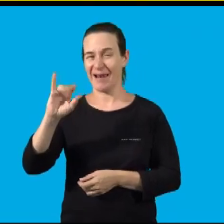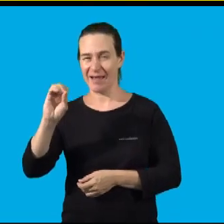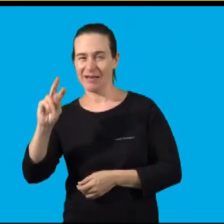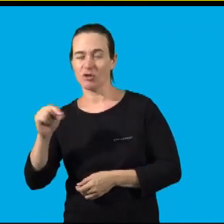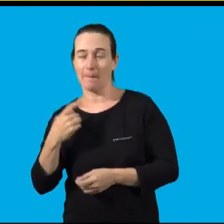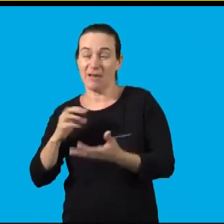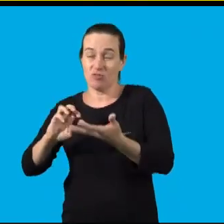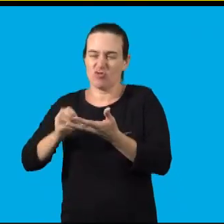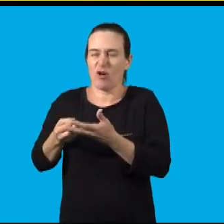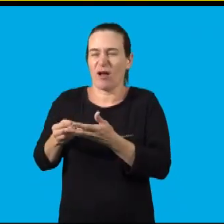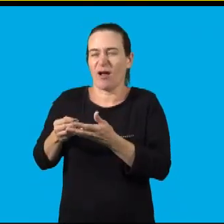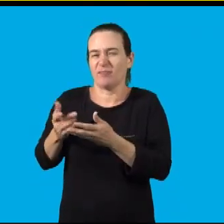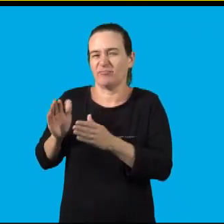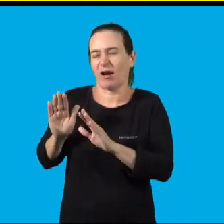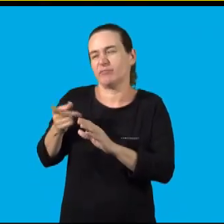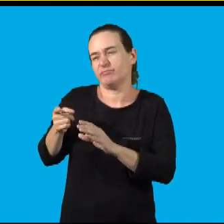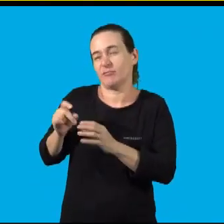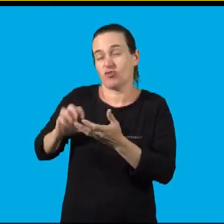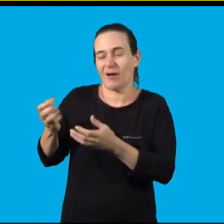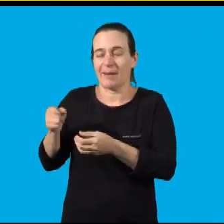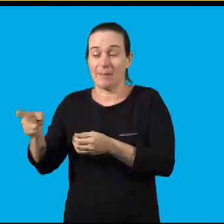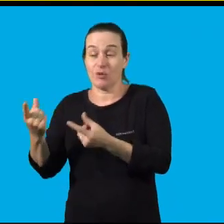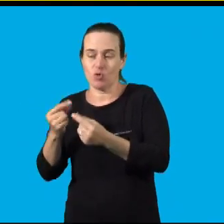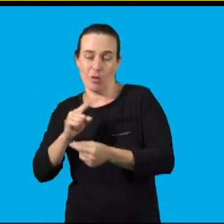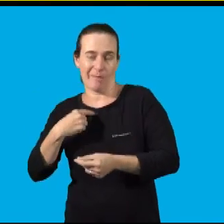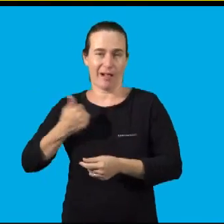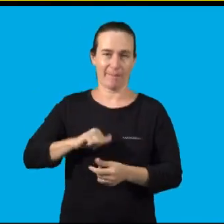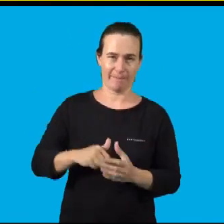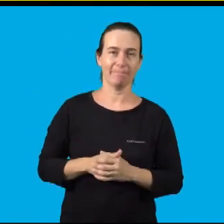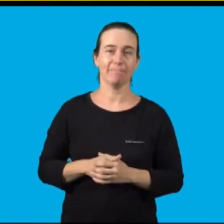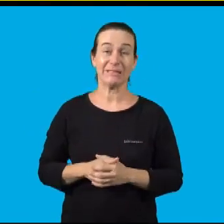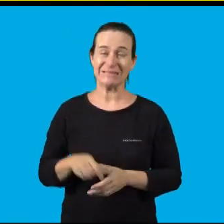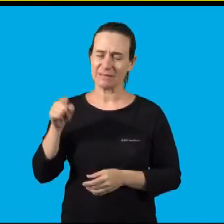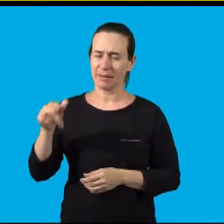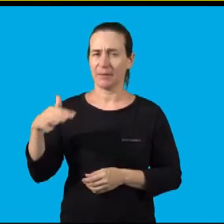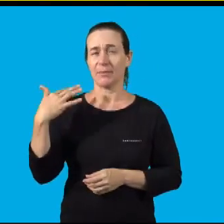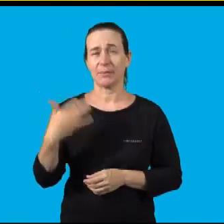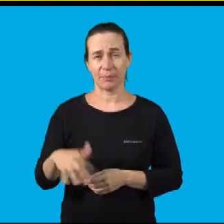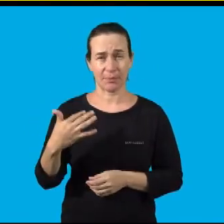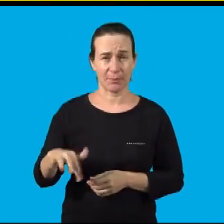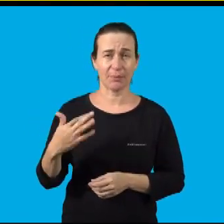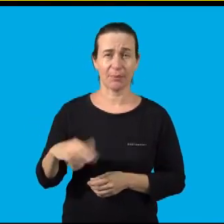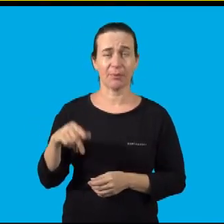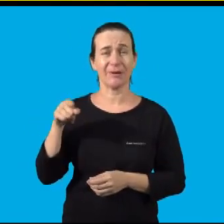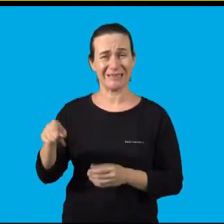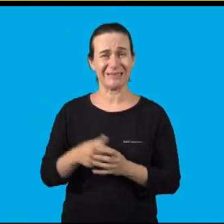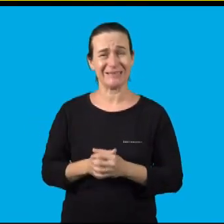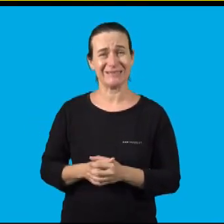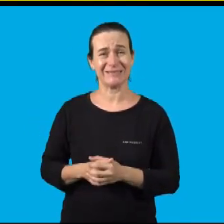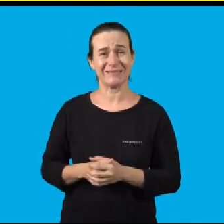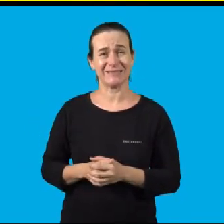that's the first aspect of it, are central to the tragic consequences. So the